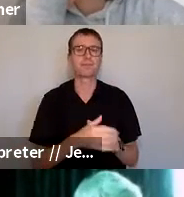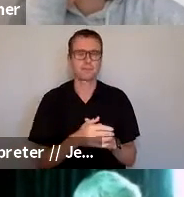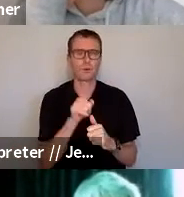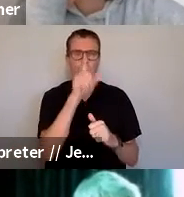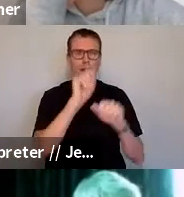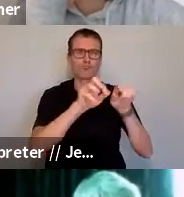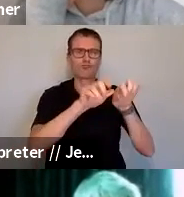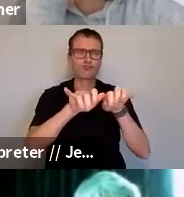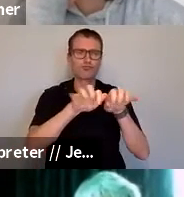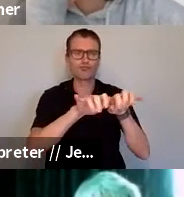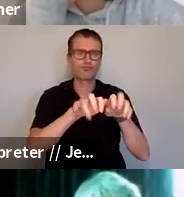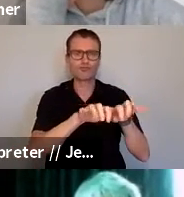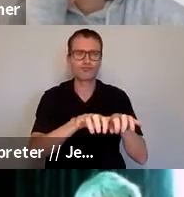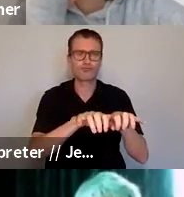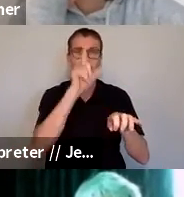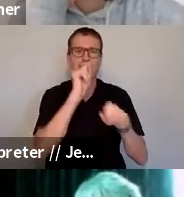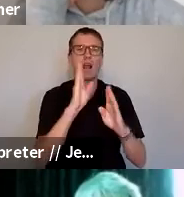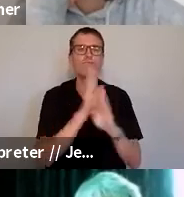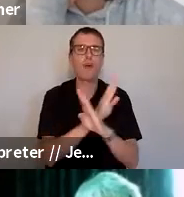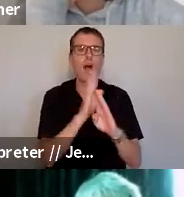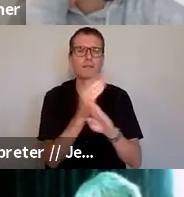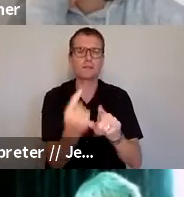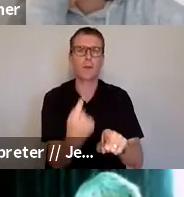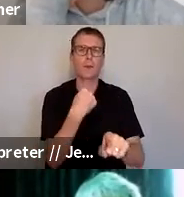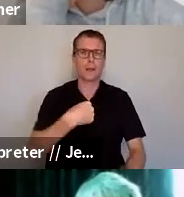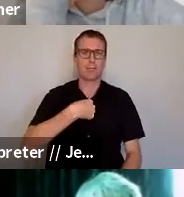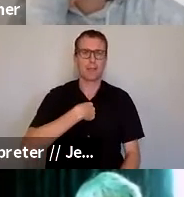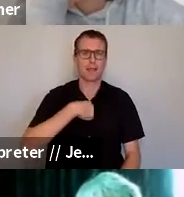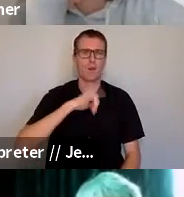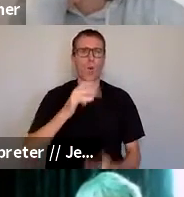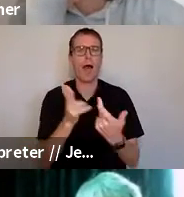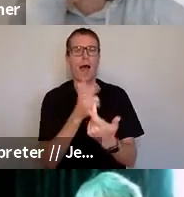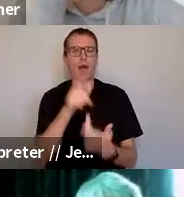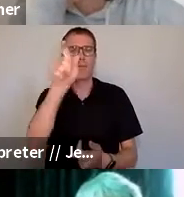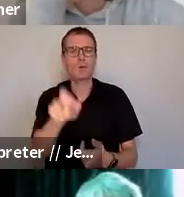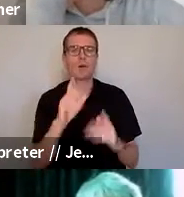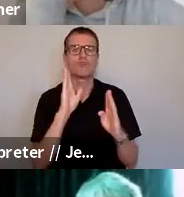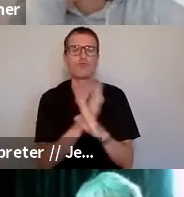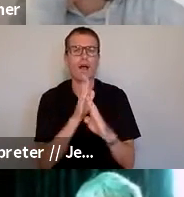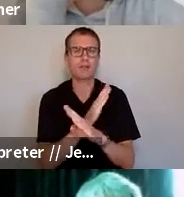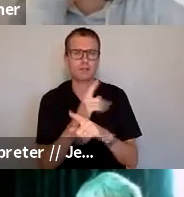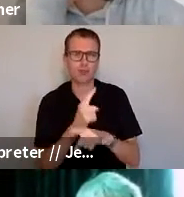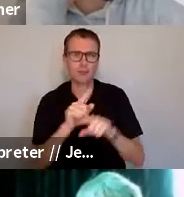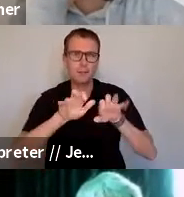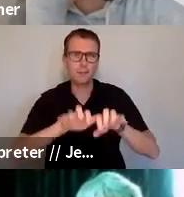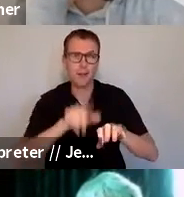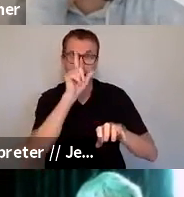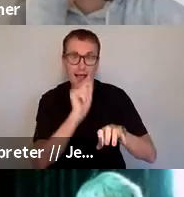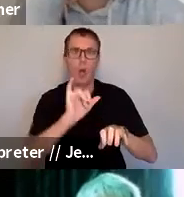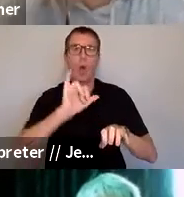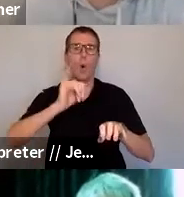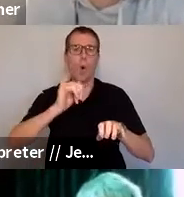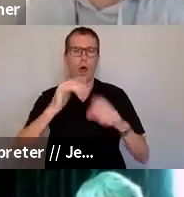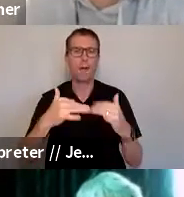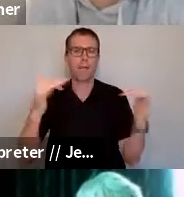write a message just to me or just to one other person that's on the call, or you can send one to everybody.